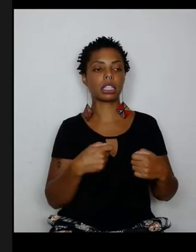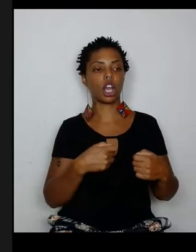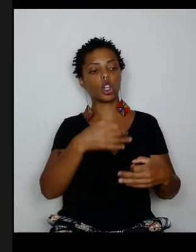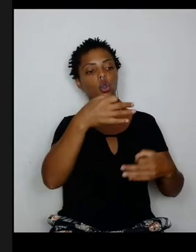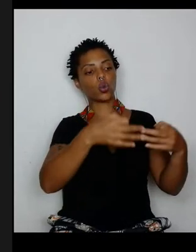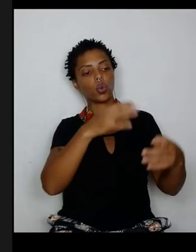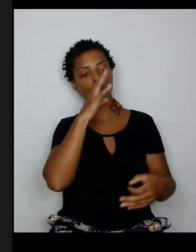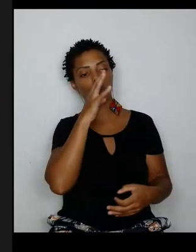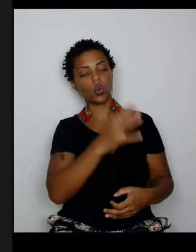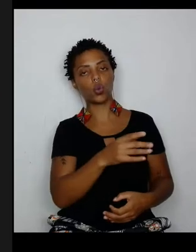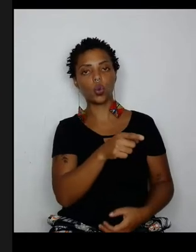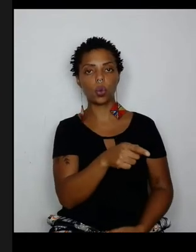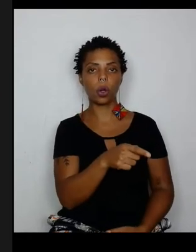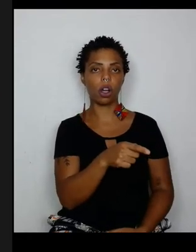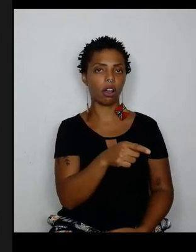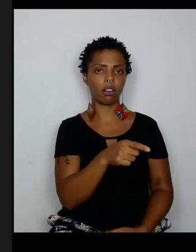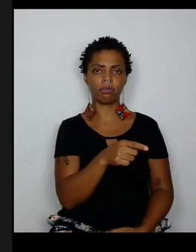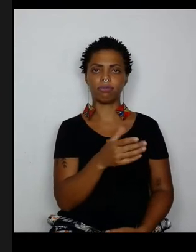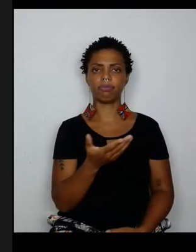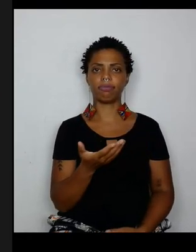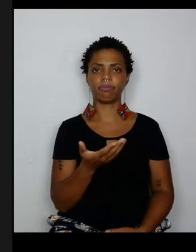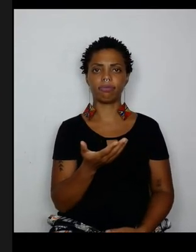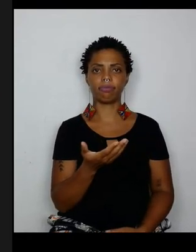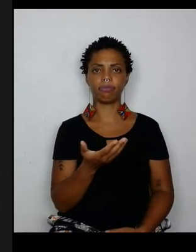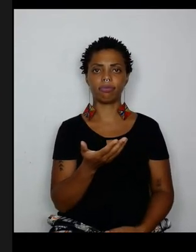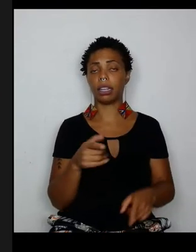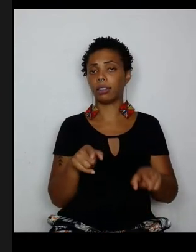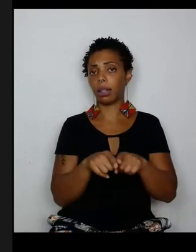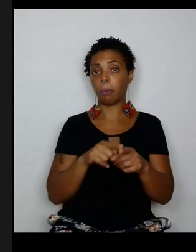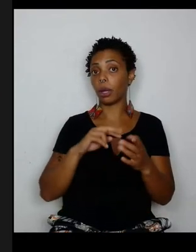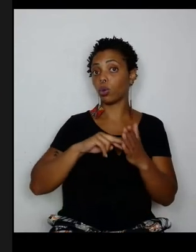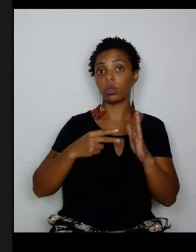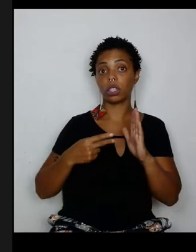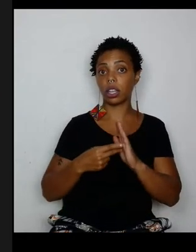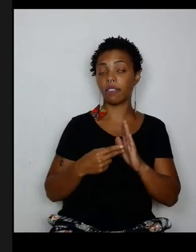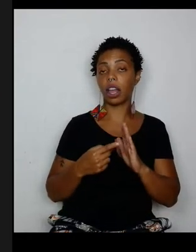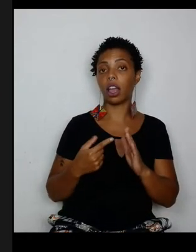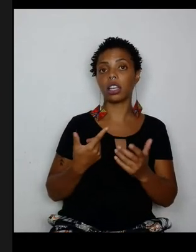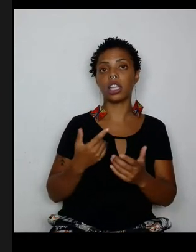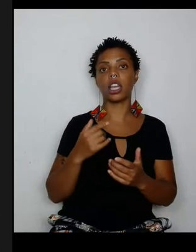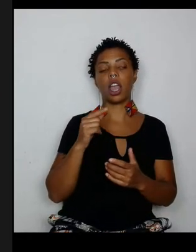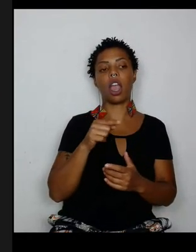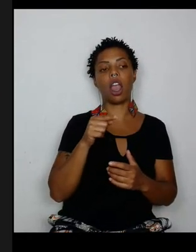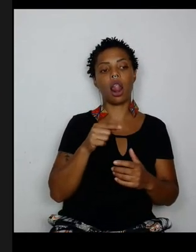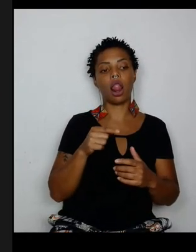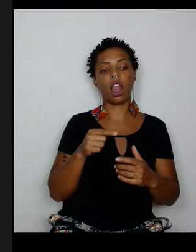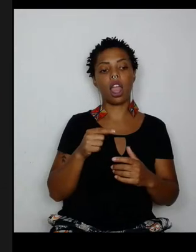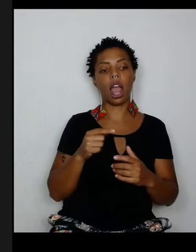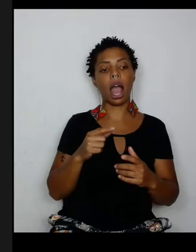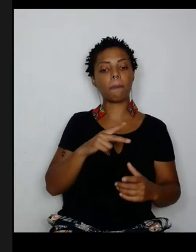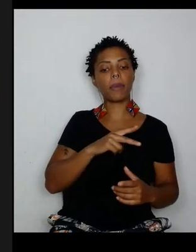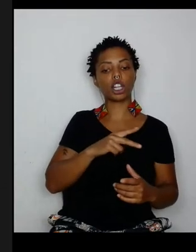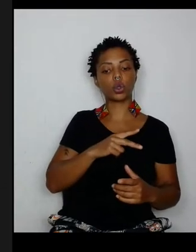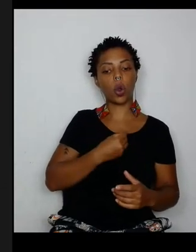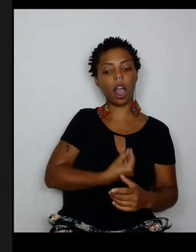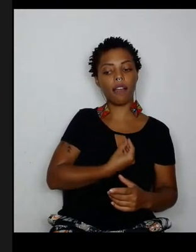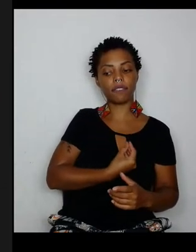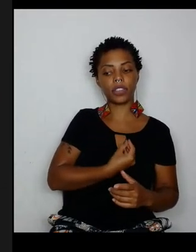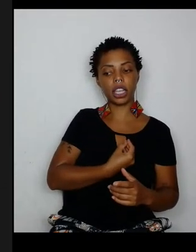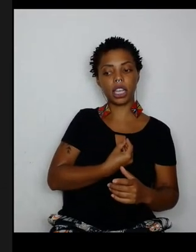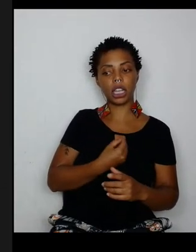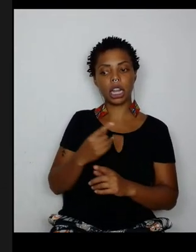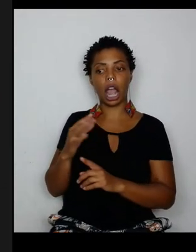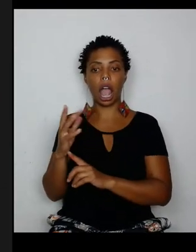can separate the art and say it doesn't matter if the artist is deep the